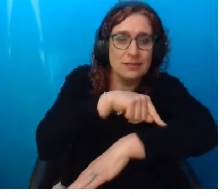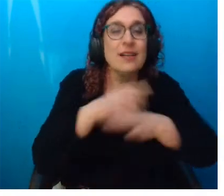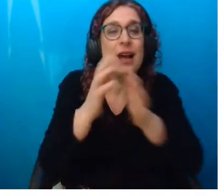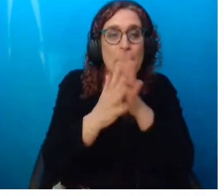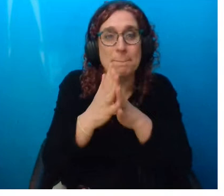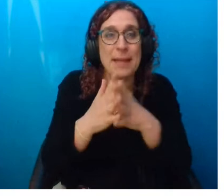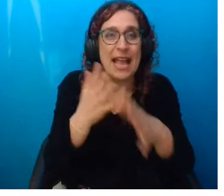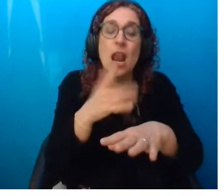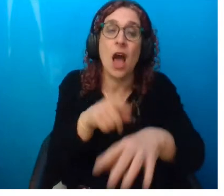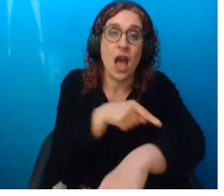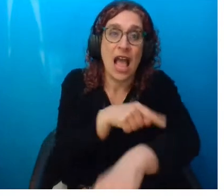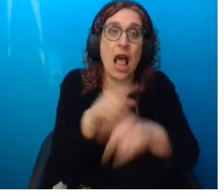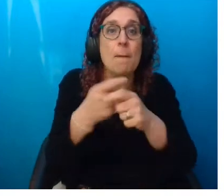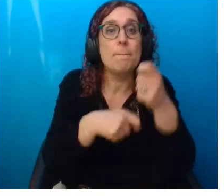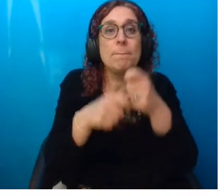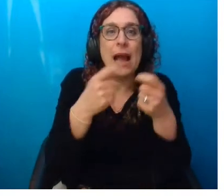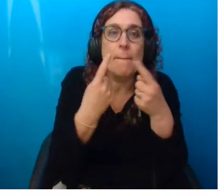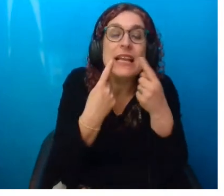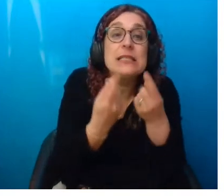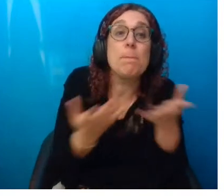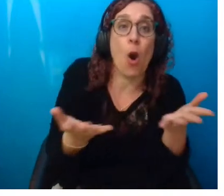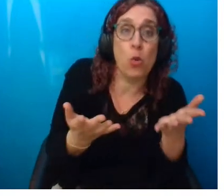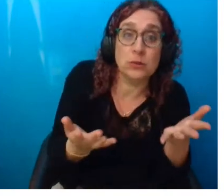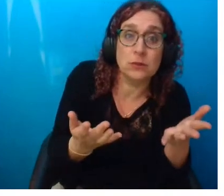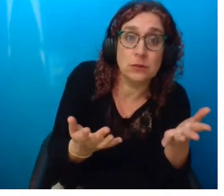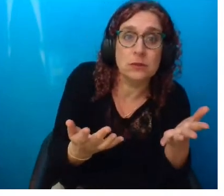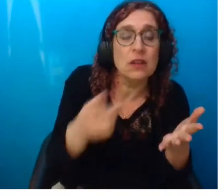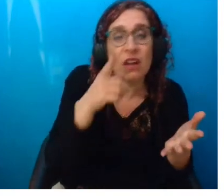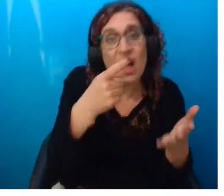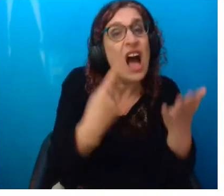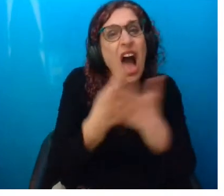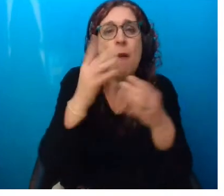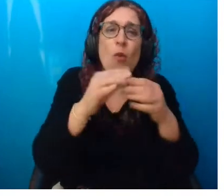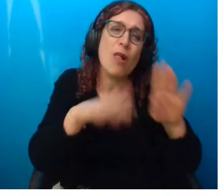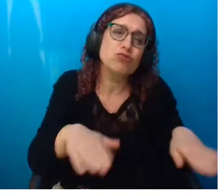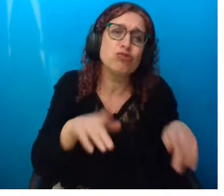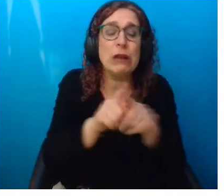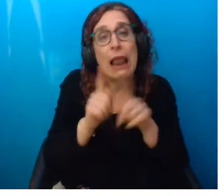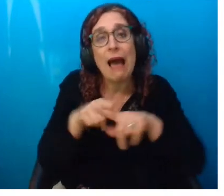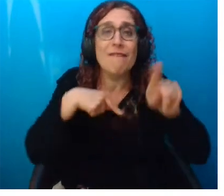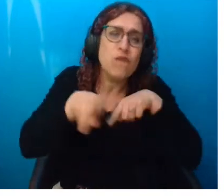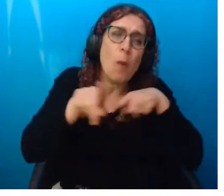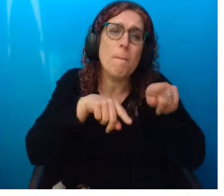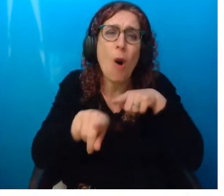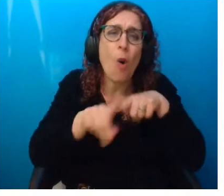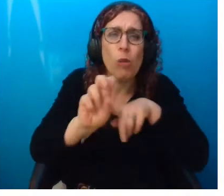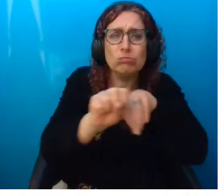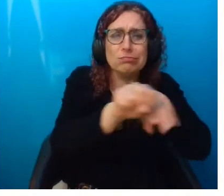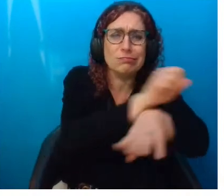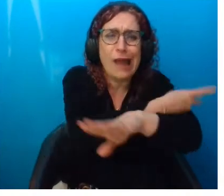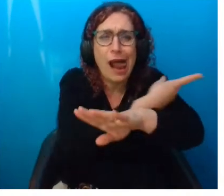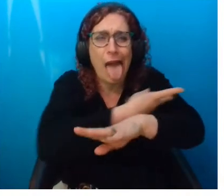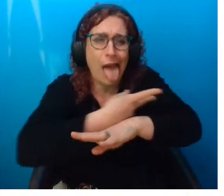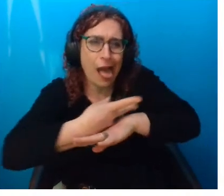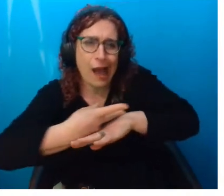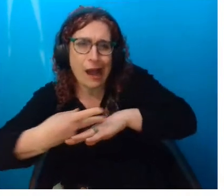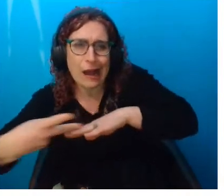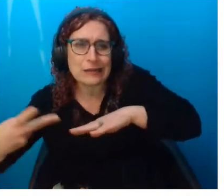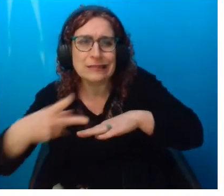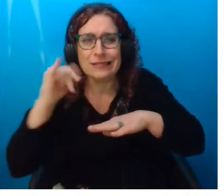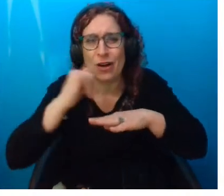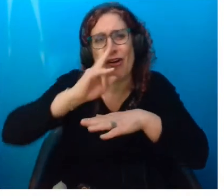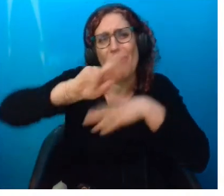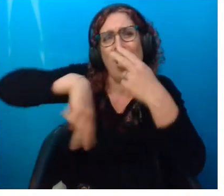those exposed sites. You will tend to get it in children if they're playing football and they've slid on the grass or they've rolled on the